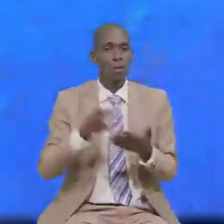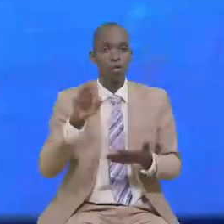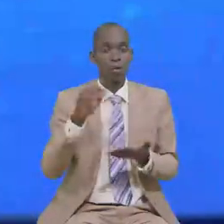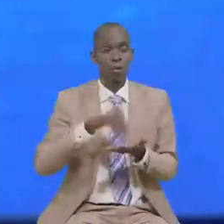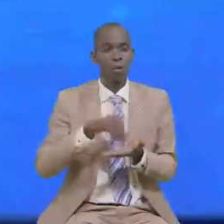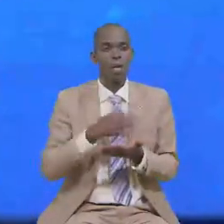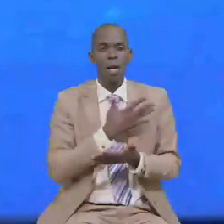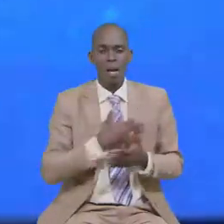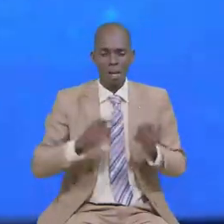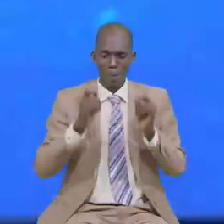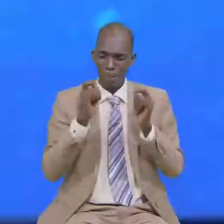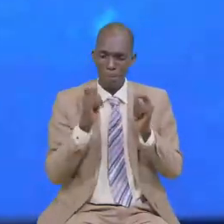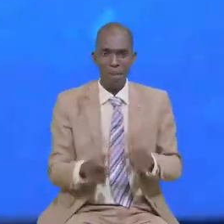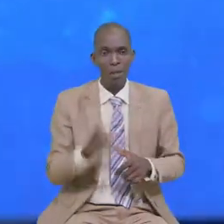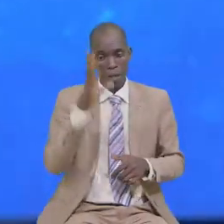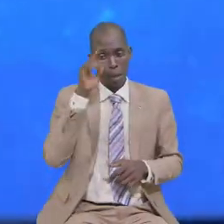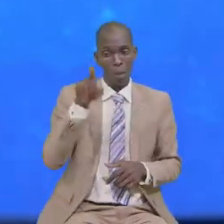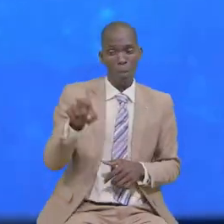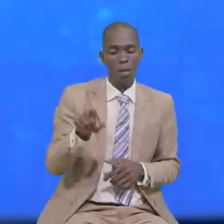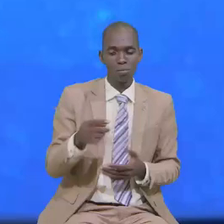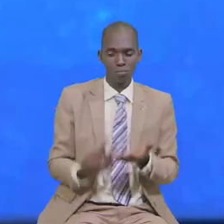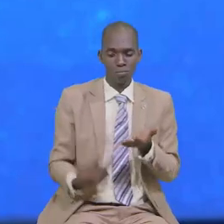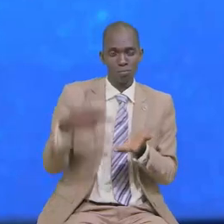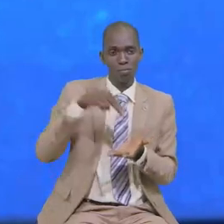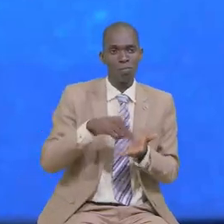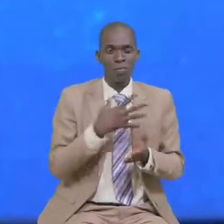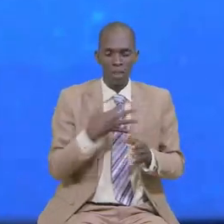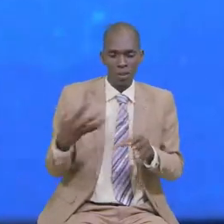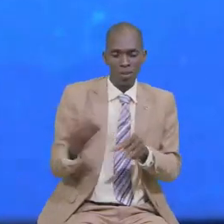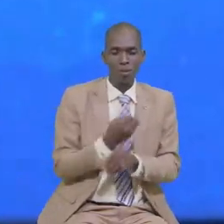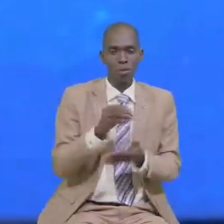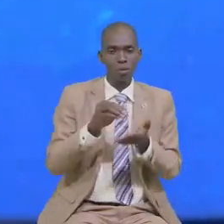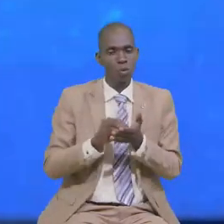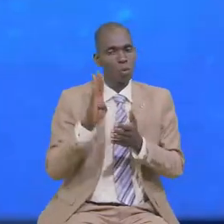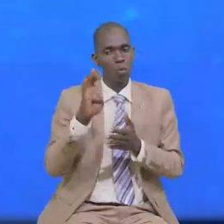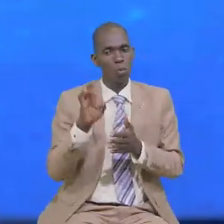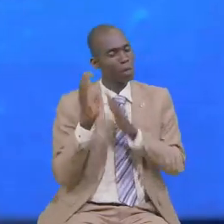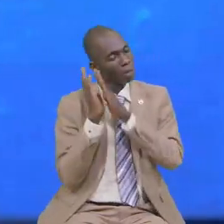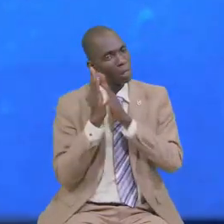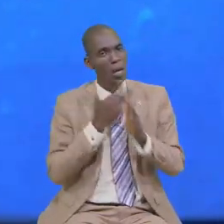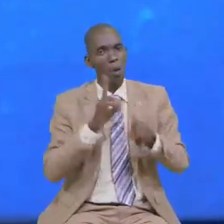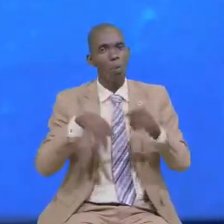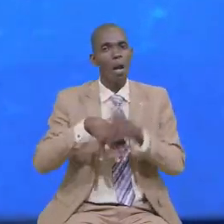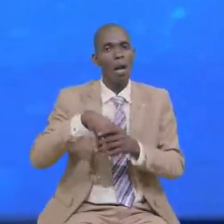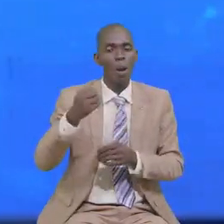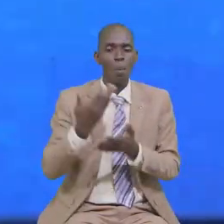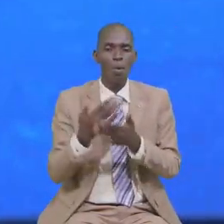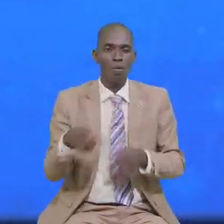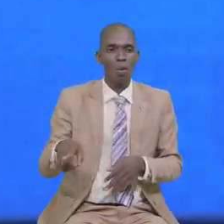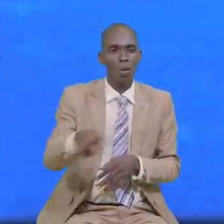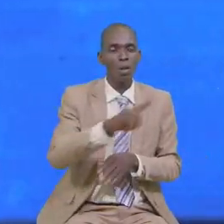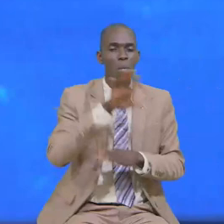immediately he arose and took up his bed and went forth before them